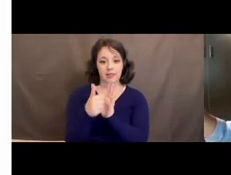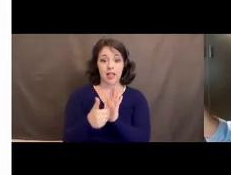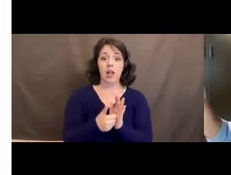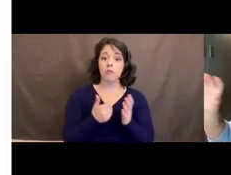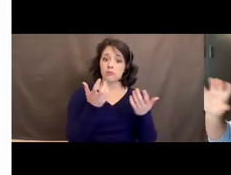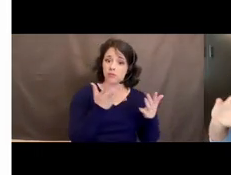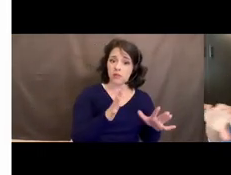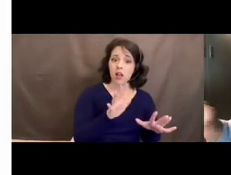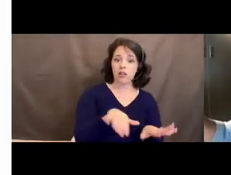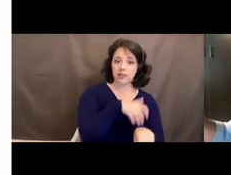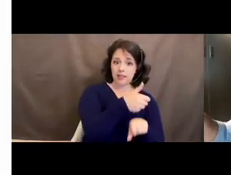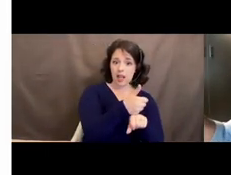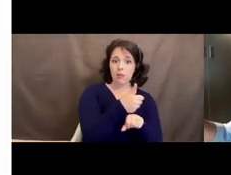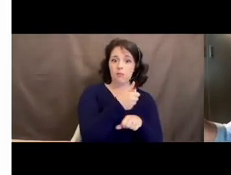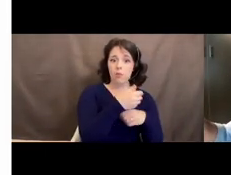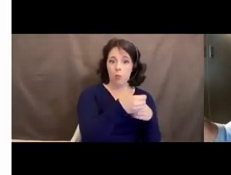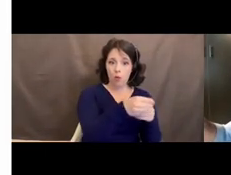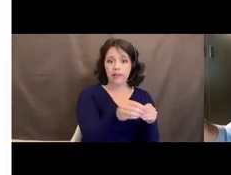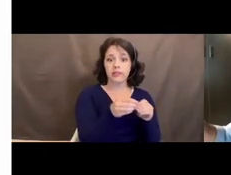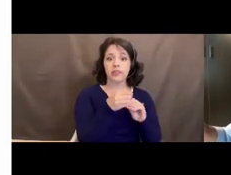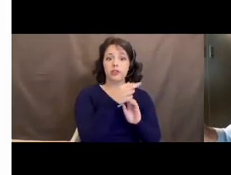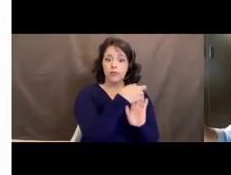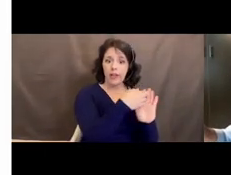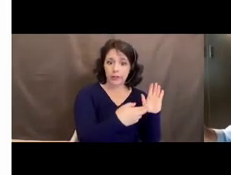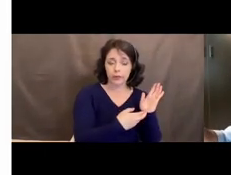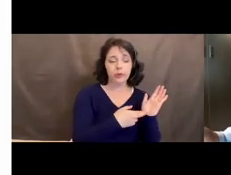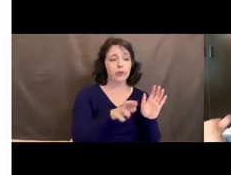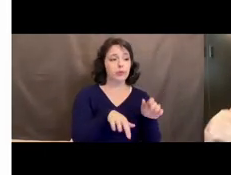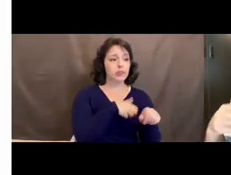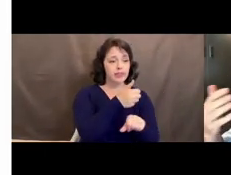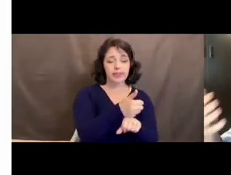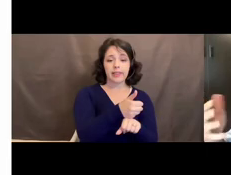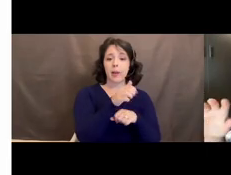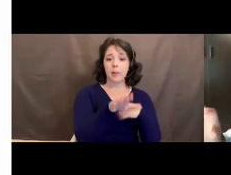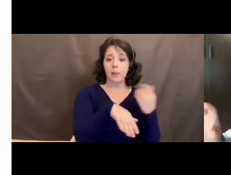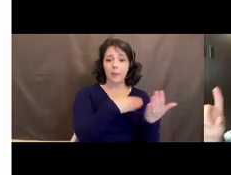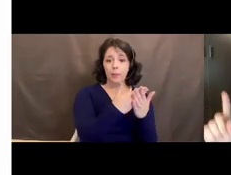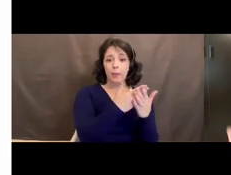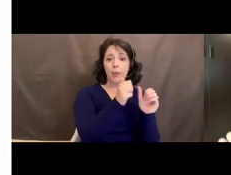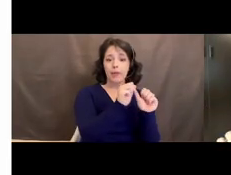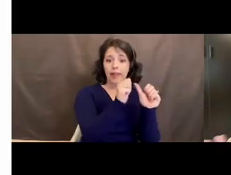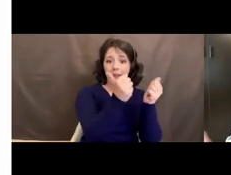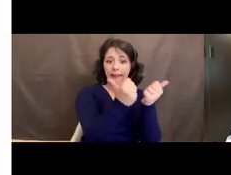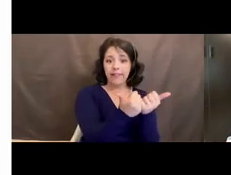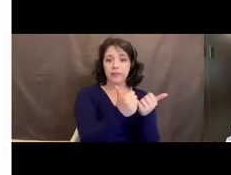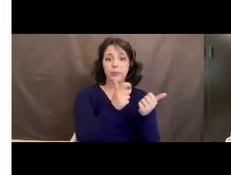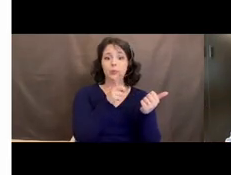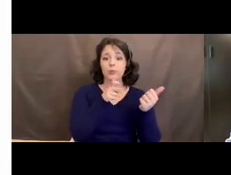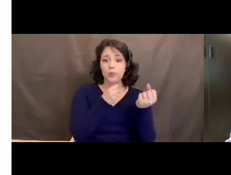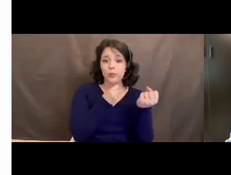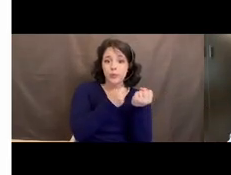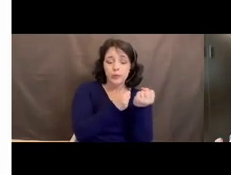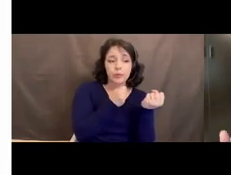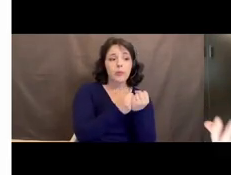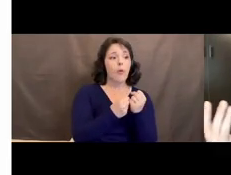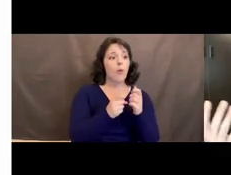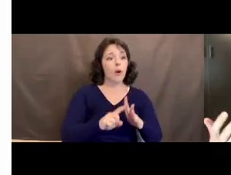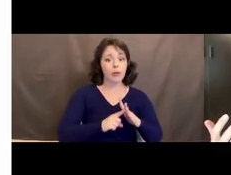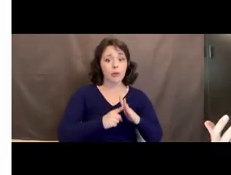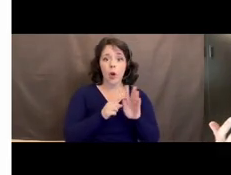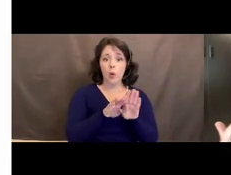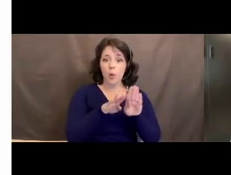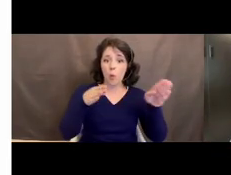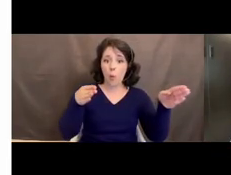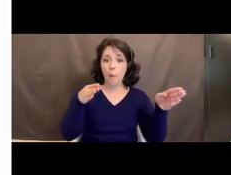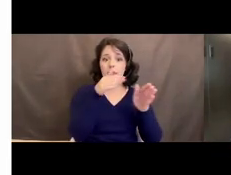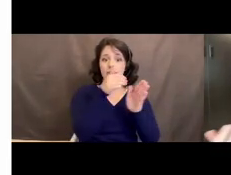your organization, setting the proper agents or the people that are going to support, and you started the process of opening an account. You